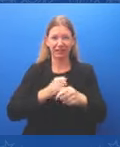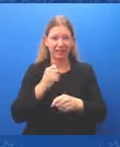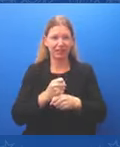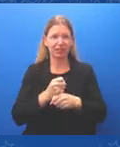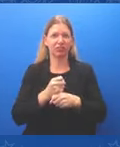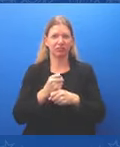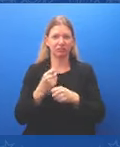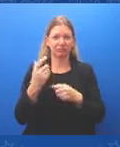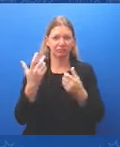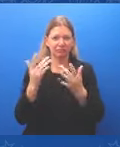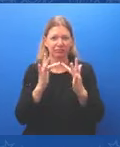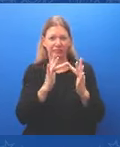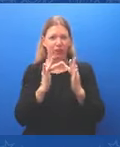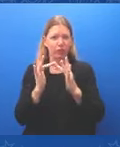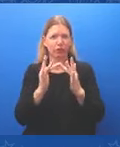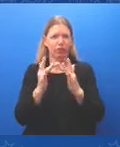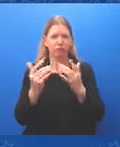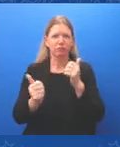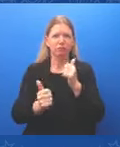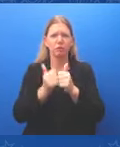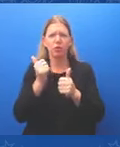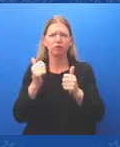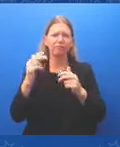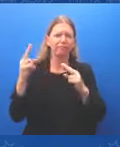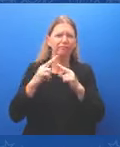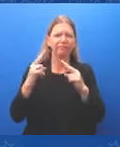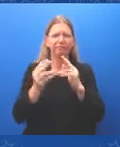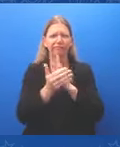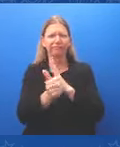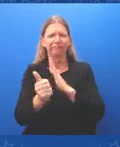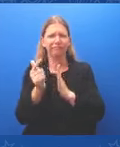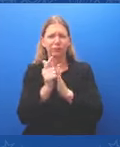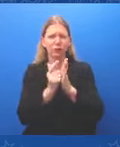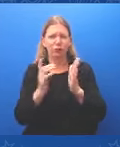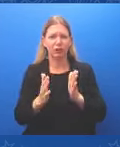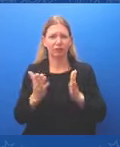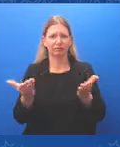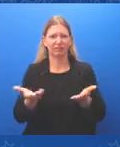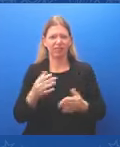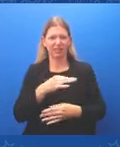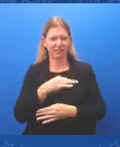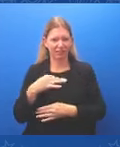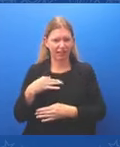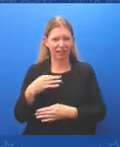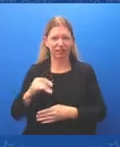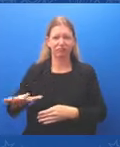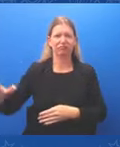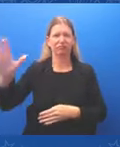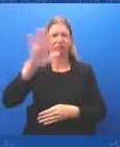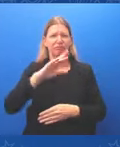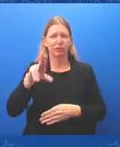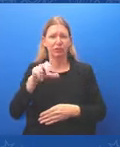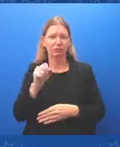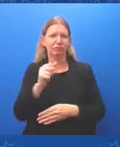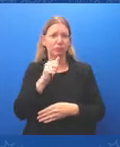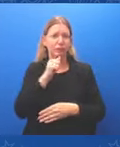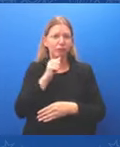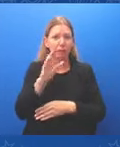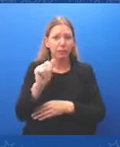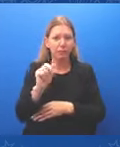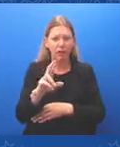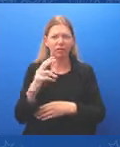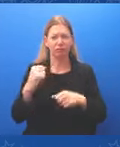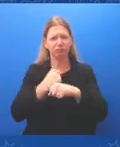bar, have fought for civil rights, filed landmark cases, and won. Marshaling over 1 million pro bono hours from